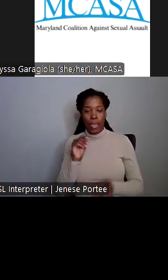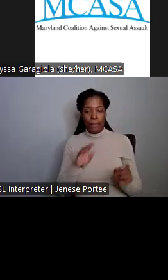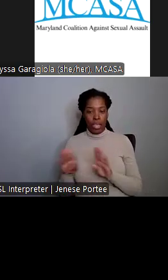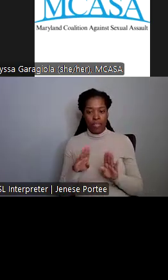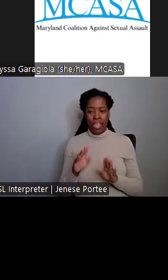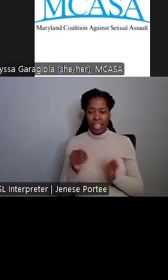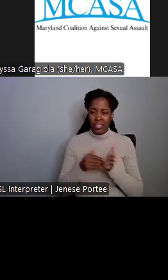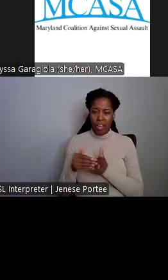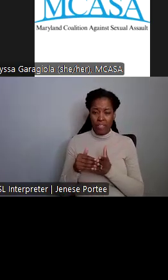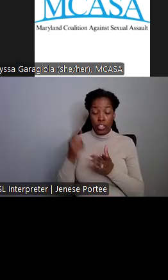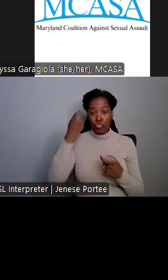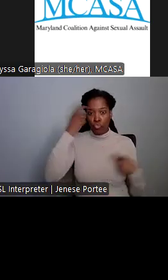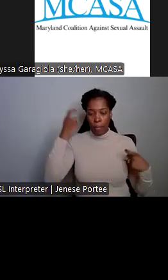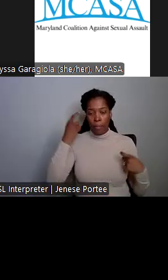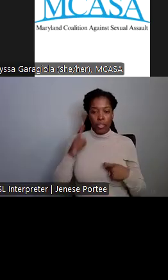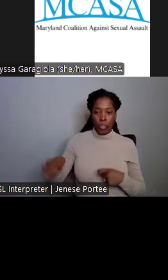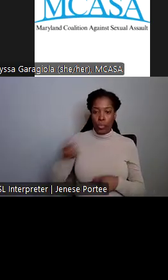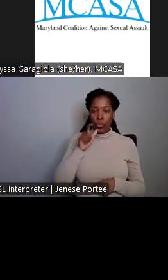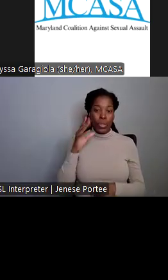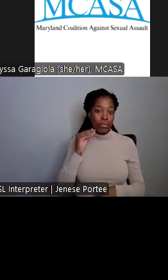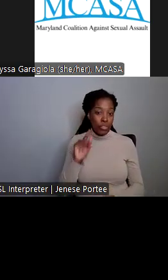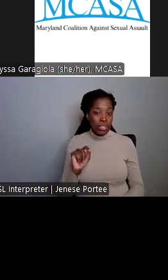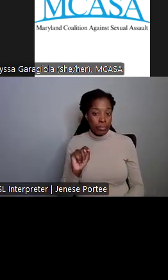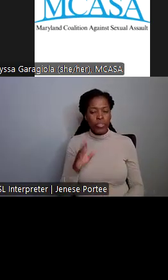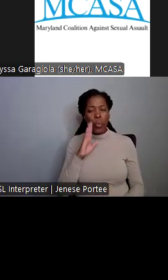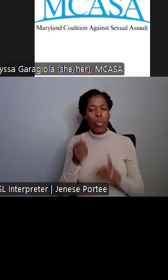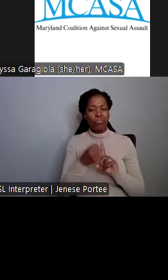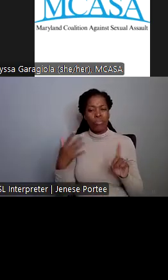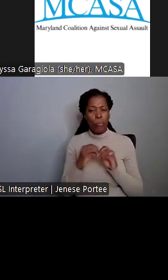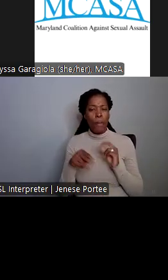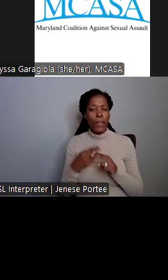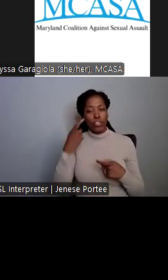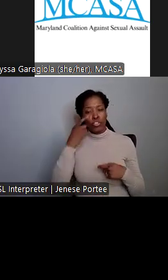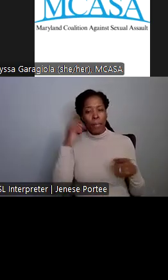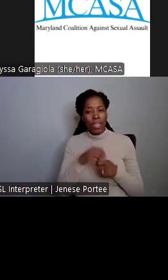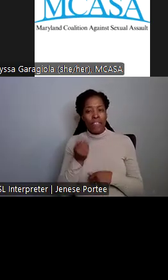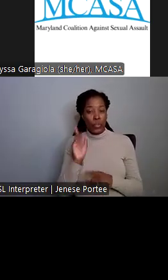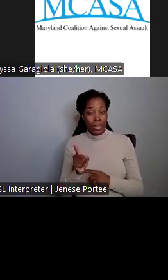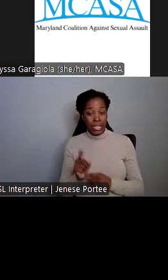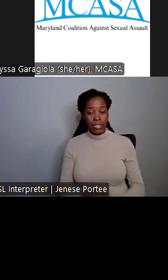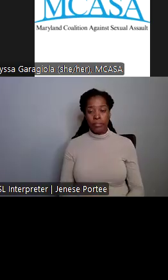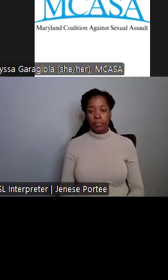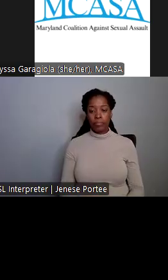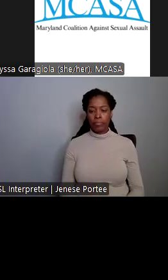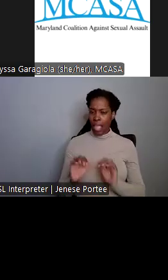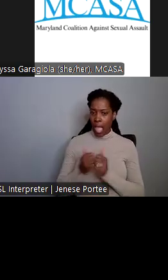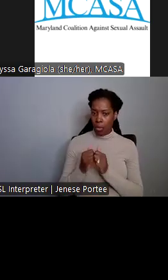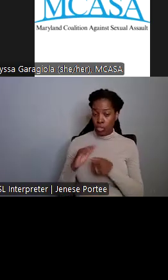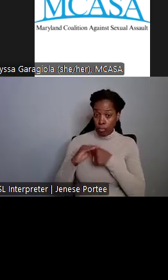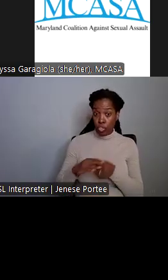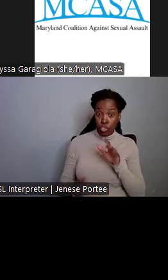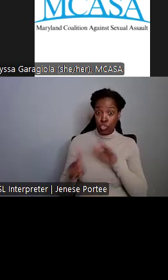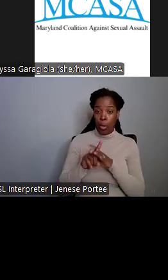it. We'll talk a bit more about trauma in just a few minutes. How does oppression show up for survivors of